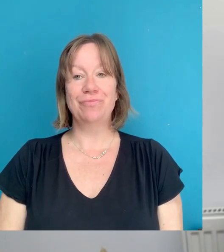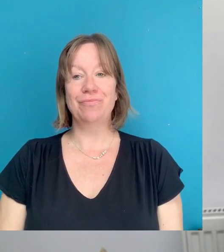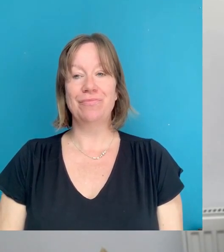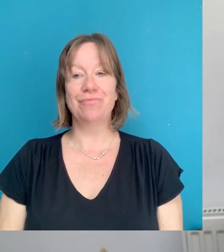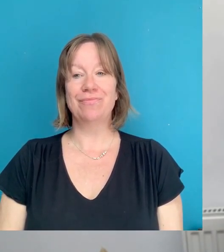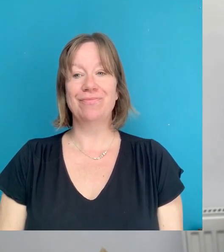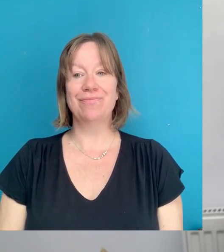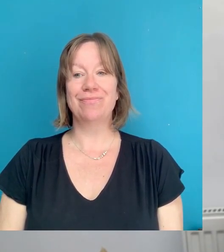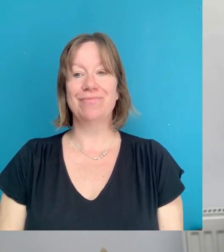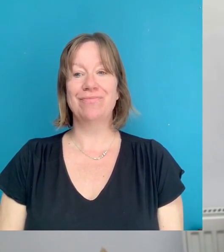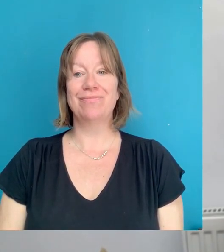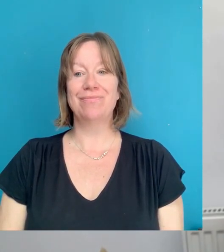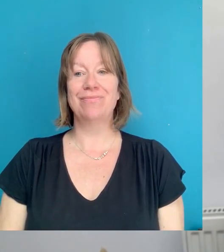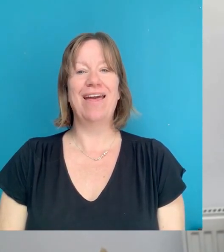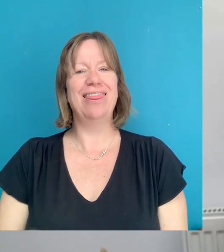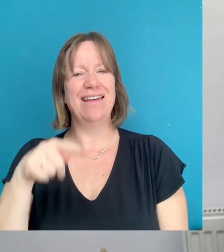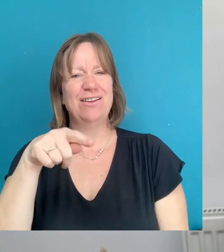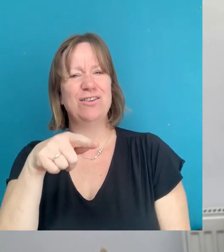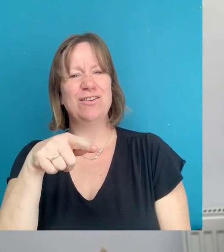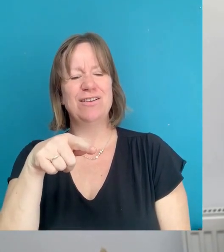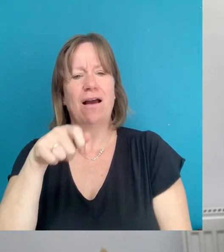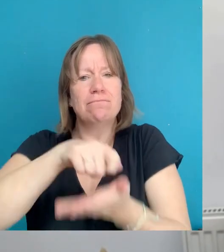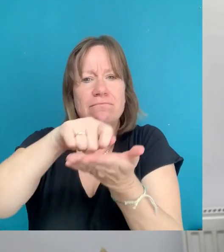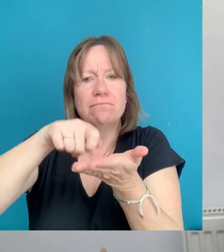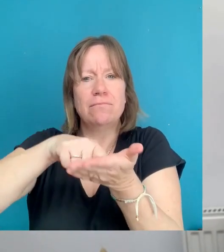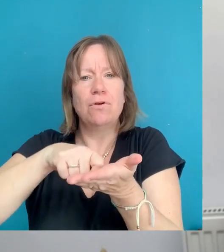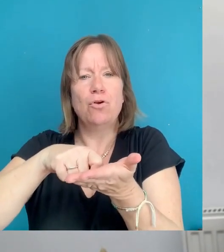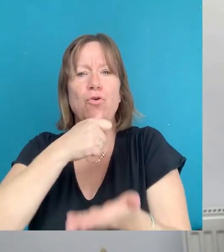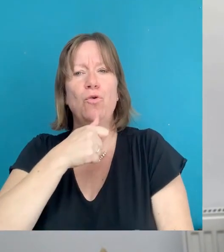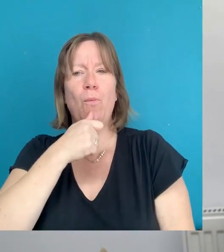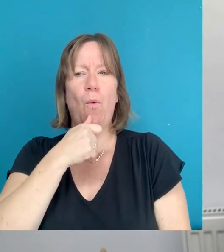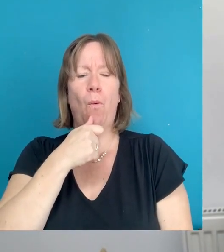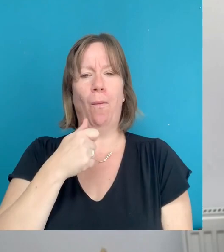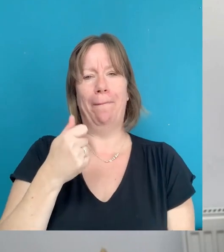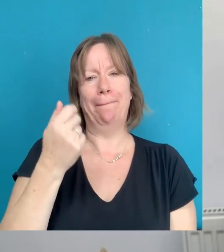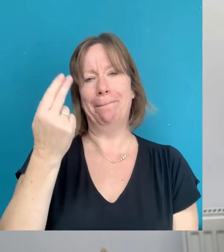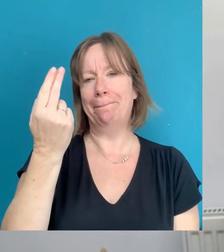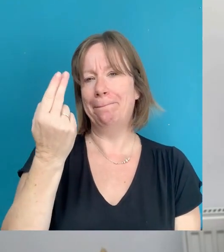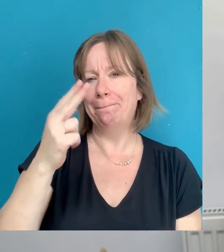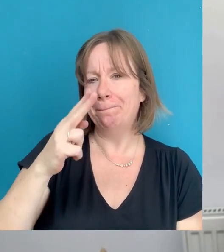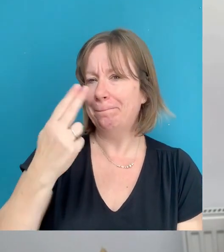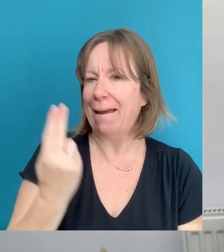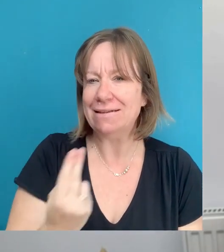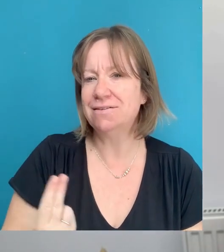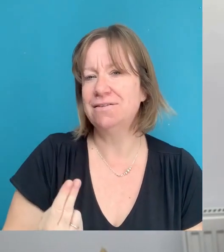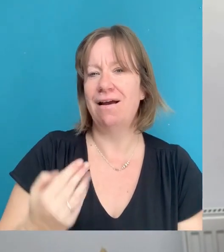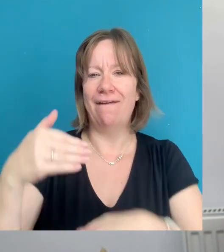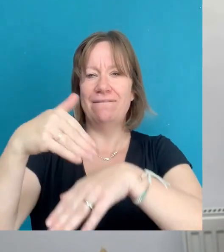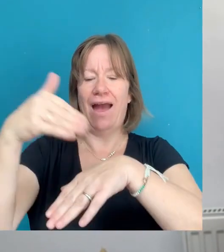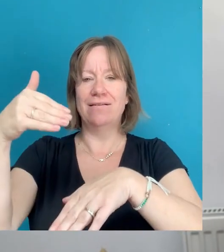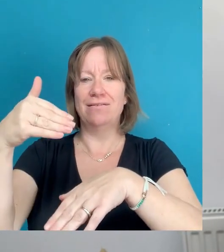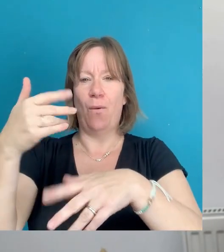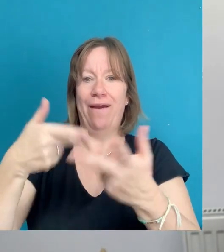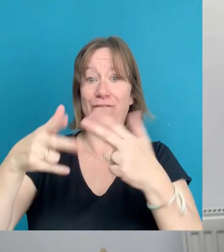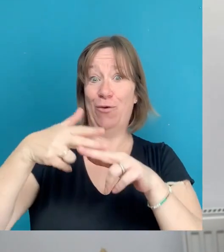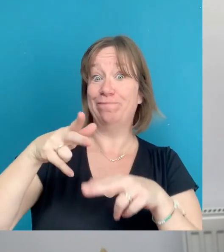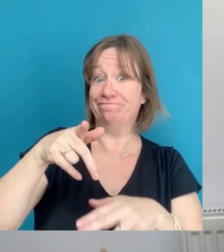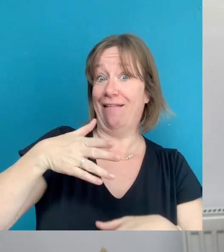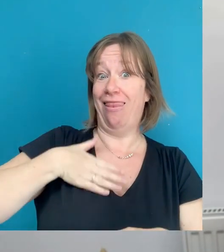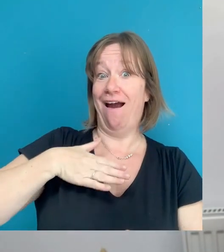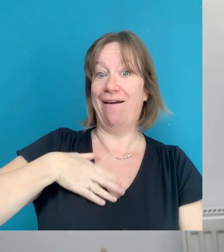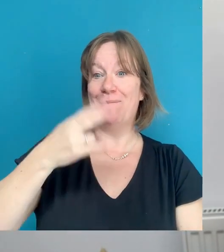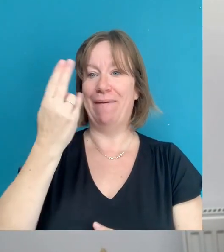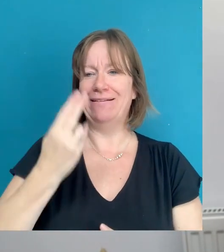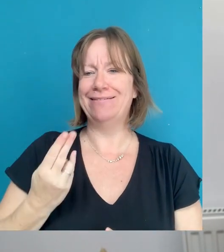a colour like this kind of gives you a more painterly effect, which I quite like. So if you are a